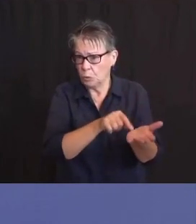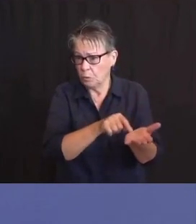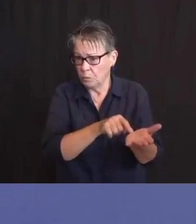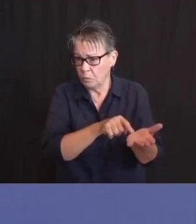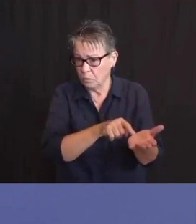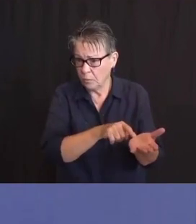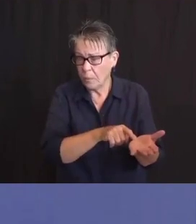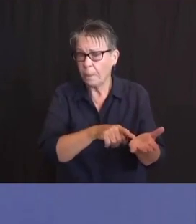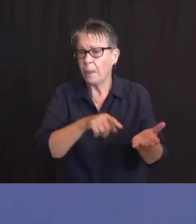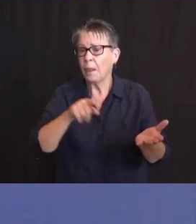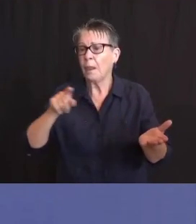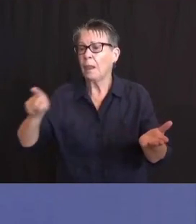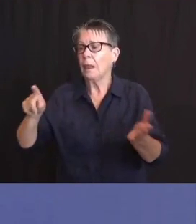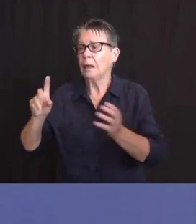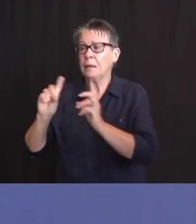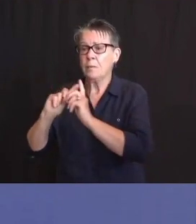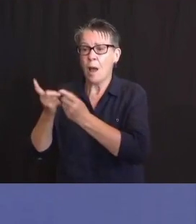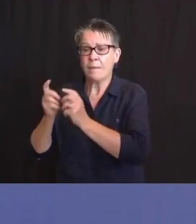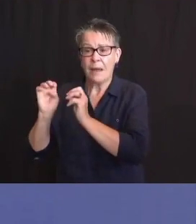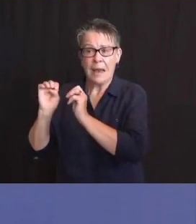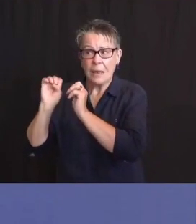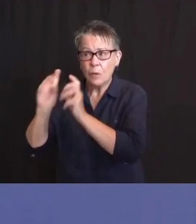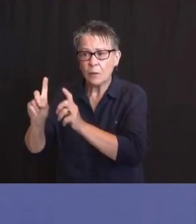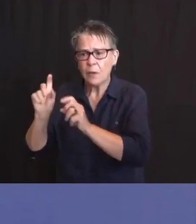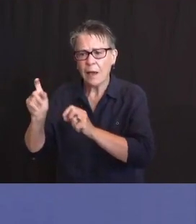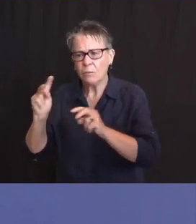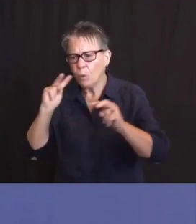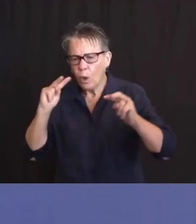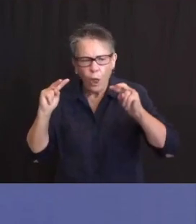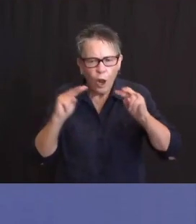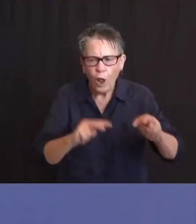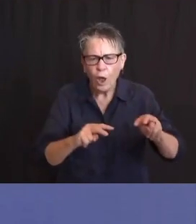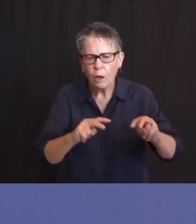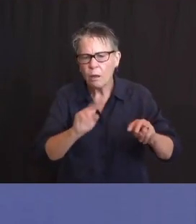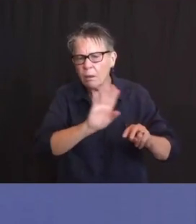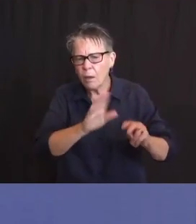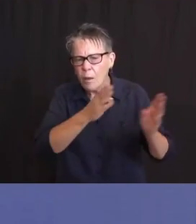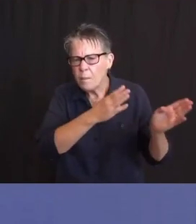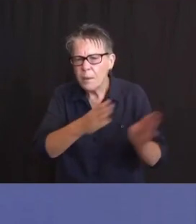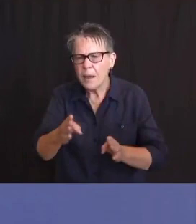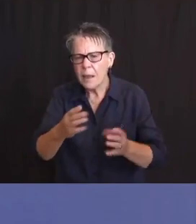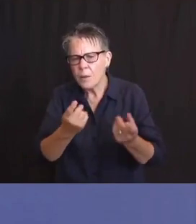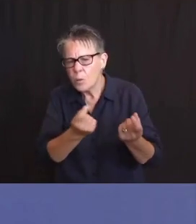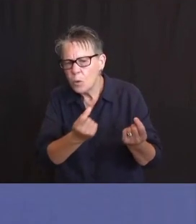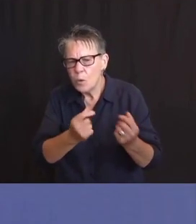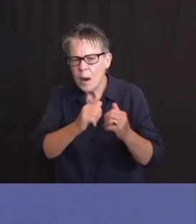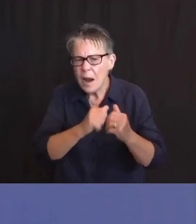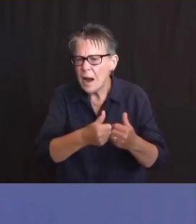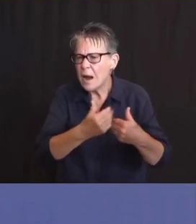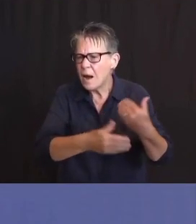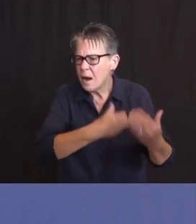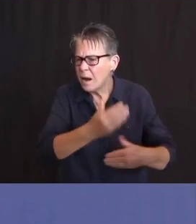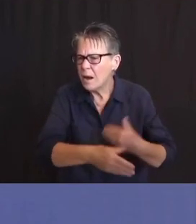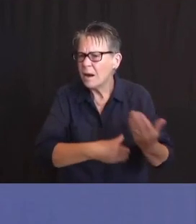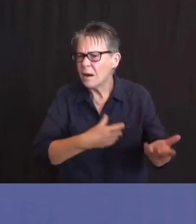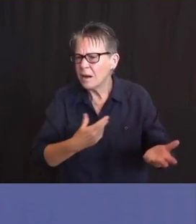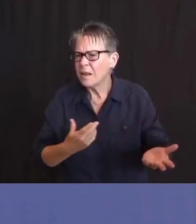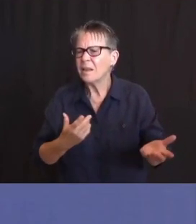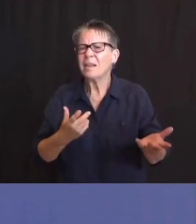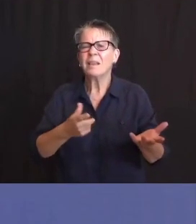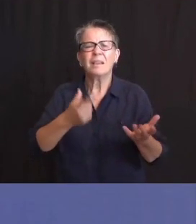would want to look at that and understand. Our team had a very constructive meeting and I was back and forth with leadership